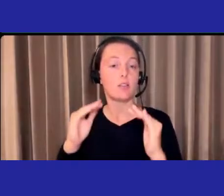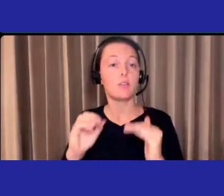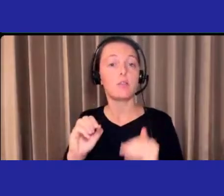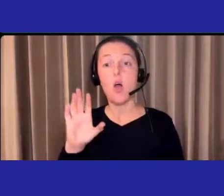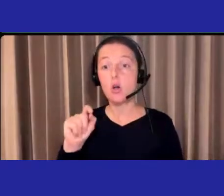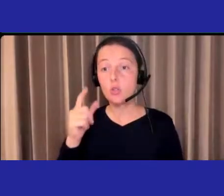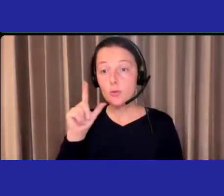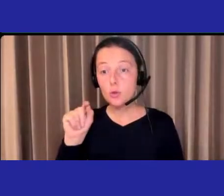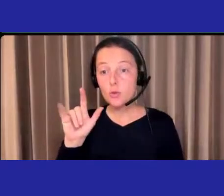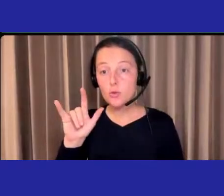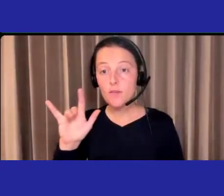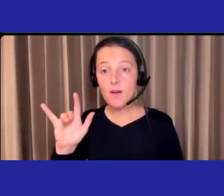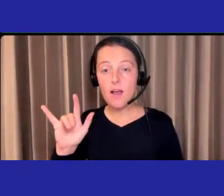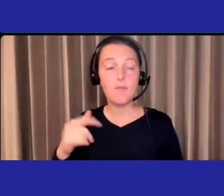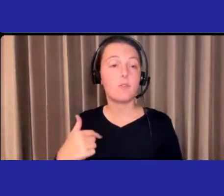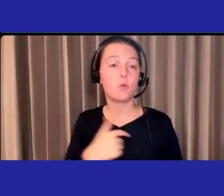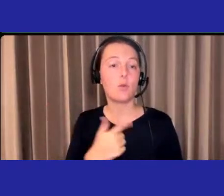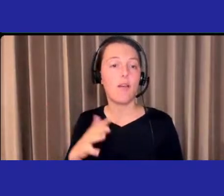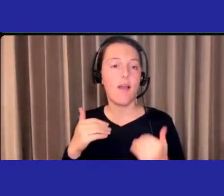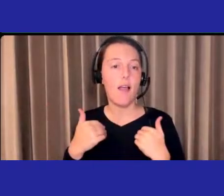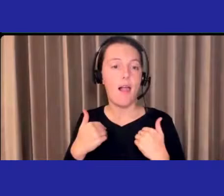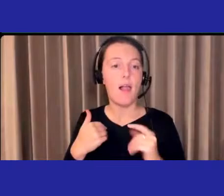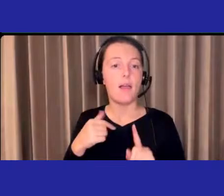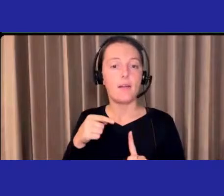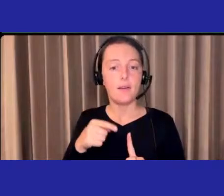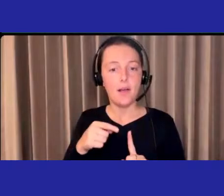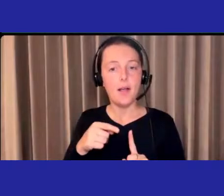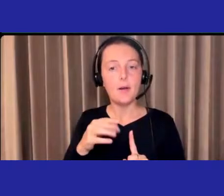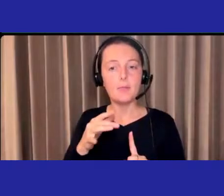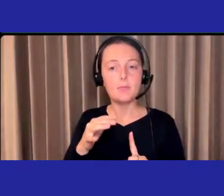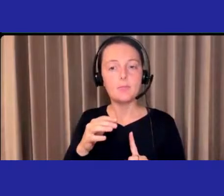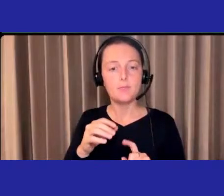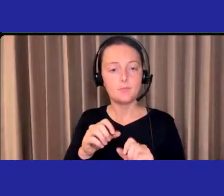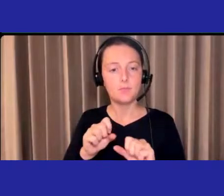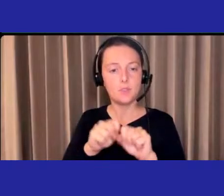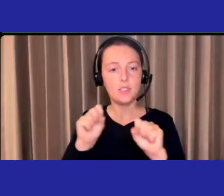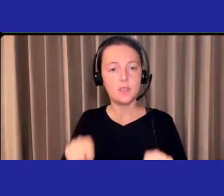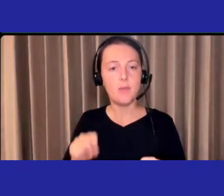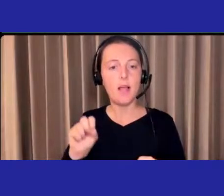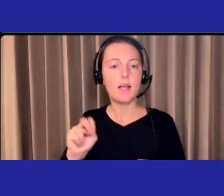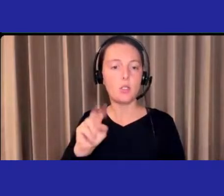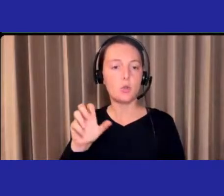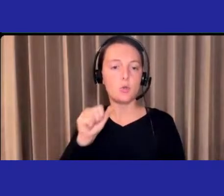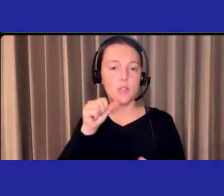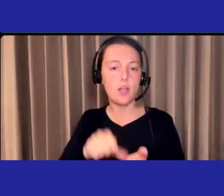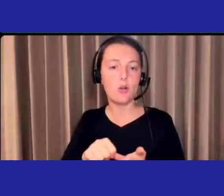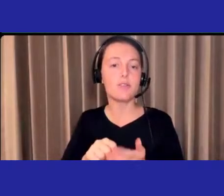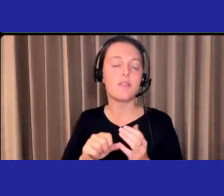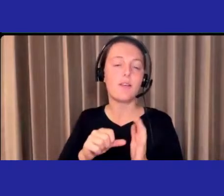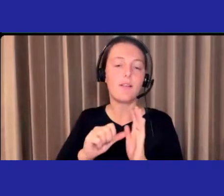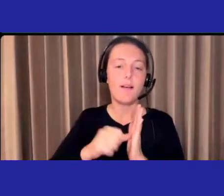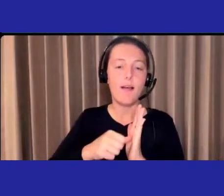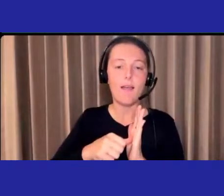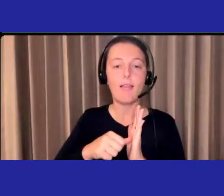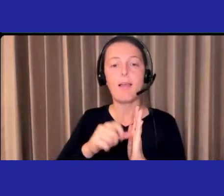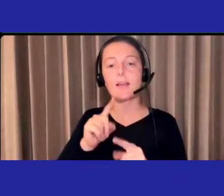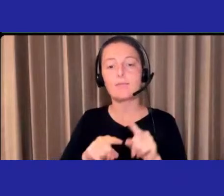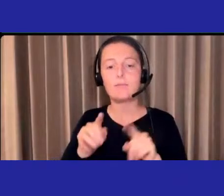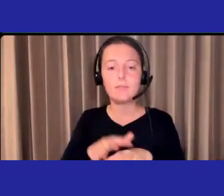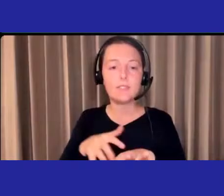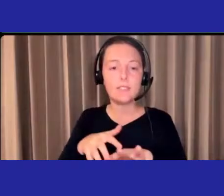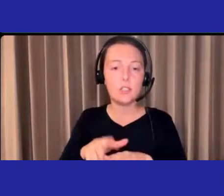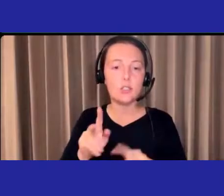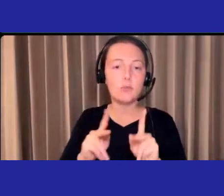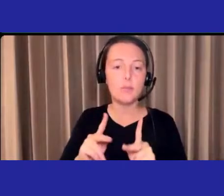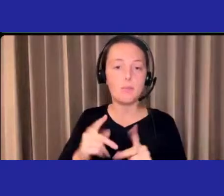newsletters highlighting Indigenous Peoples Day, Sukkot, Diwali, among others, as well as different facilities and all of the work that they've done to